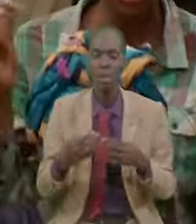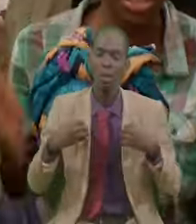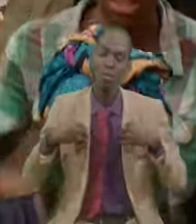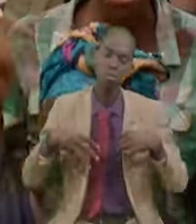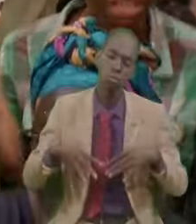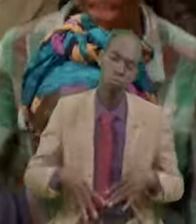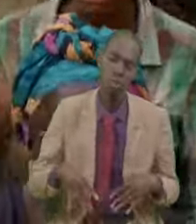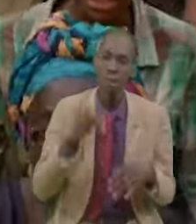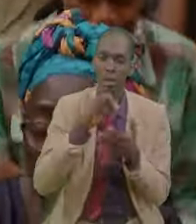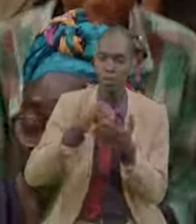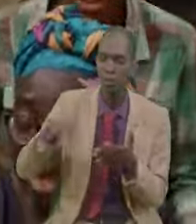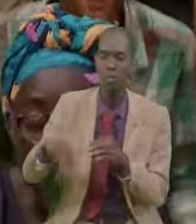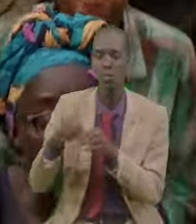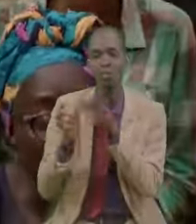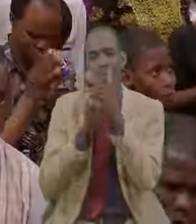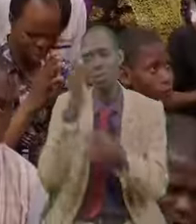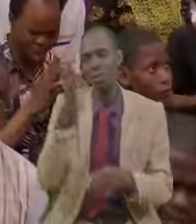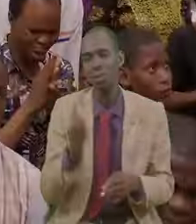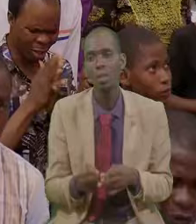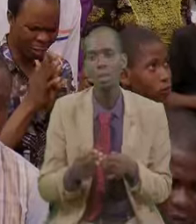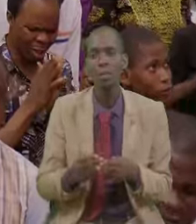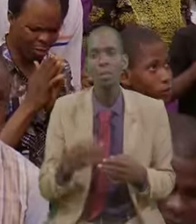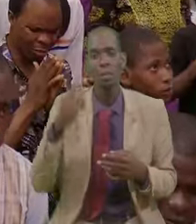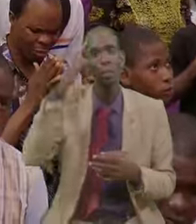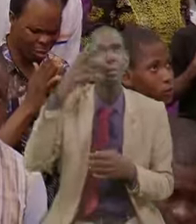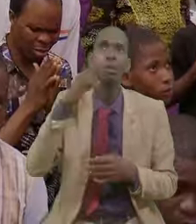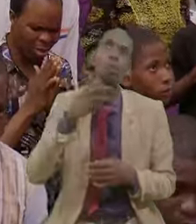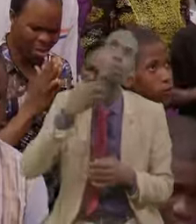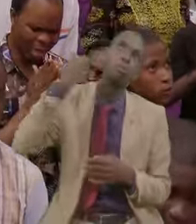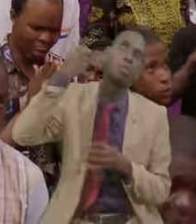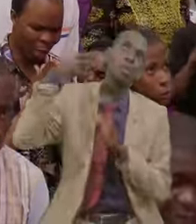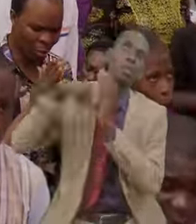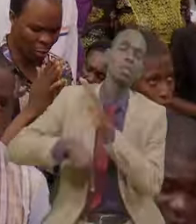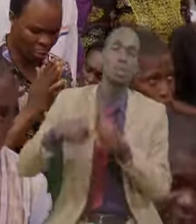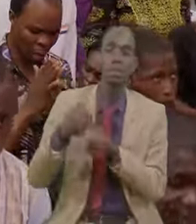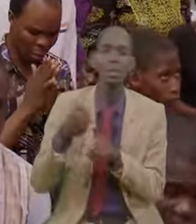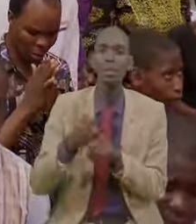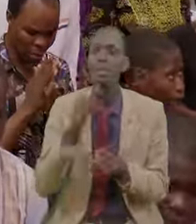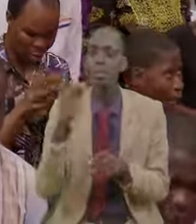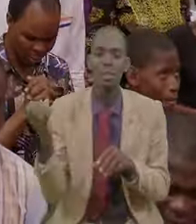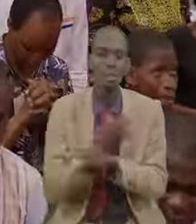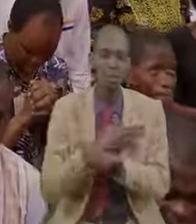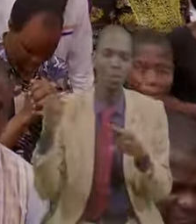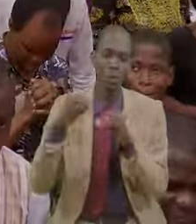Depression is gone. Suicide spirit is driven away.